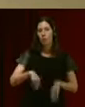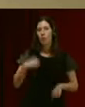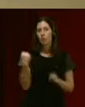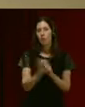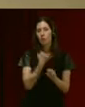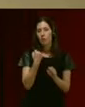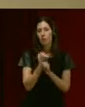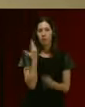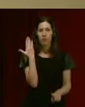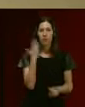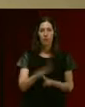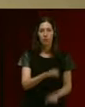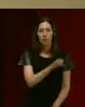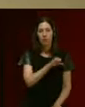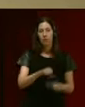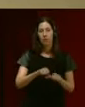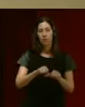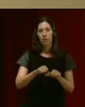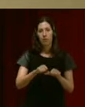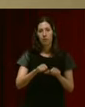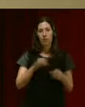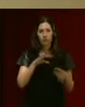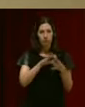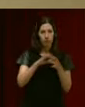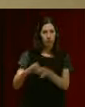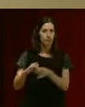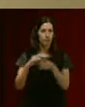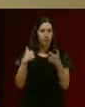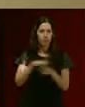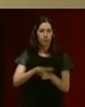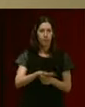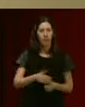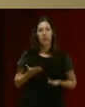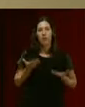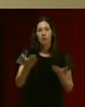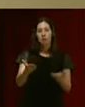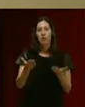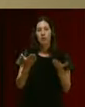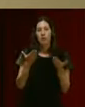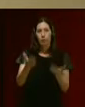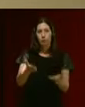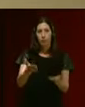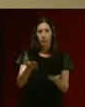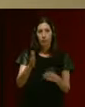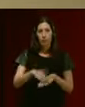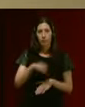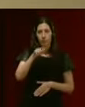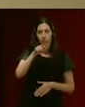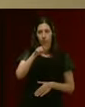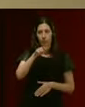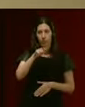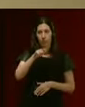to count on his collaboration to present the latest works presented in the field of